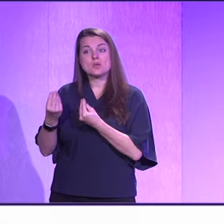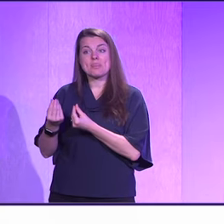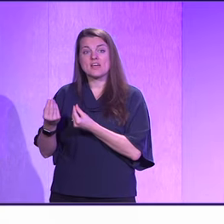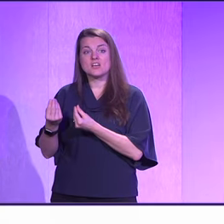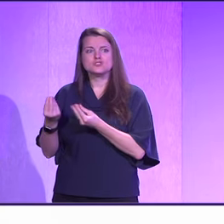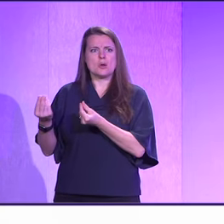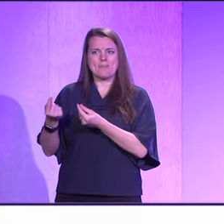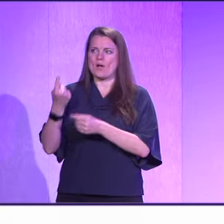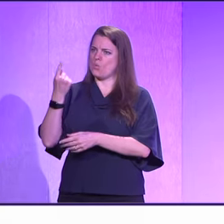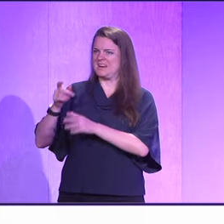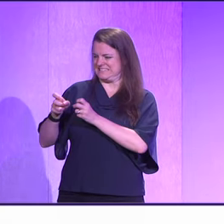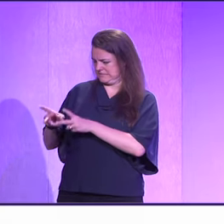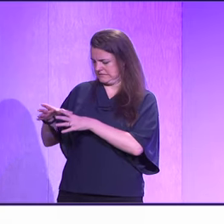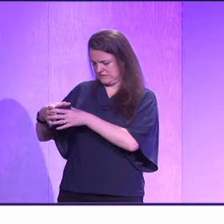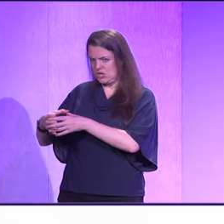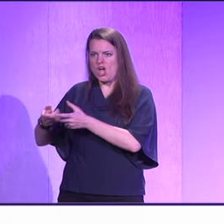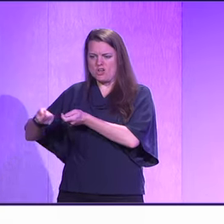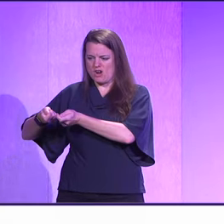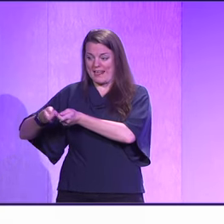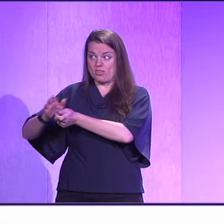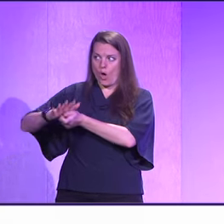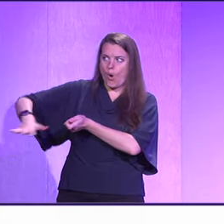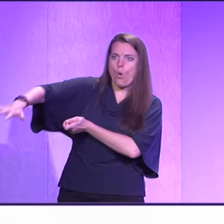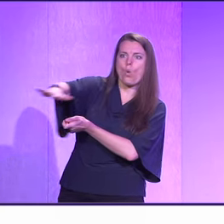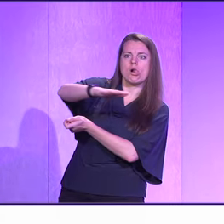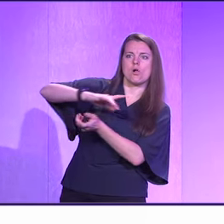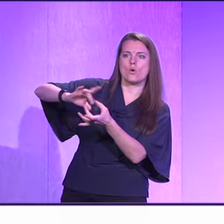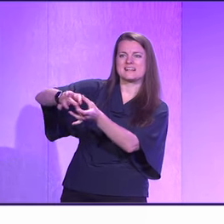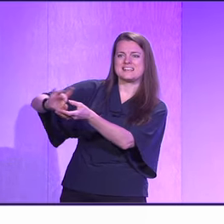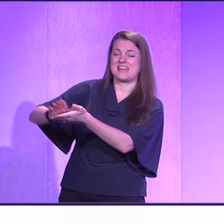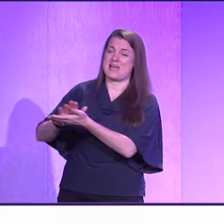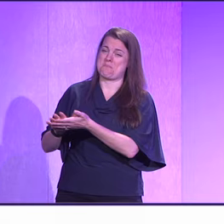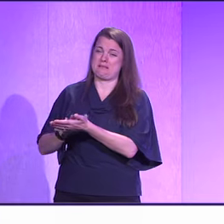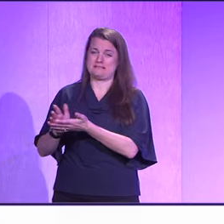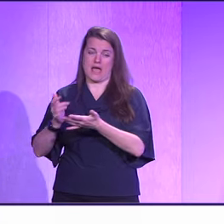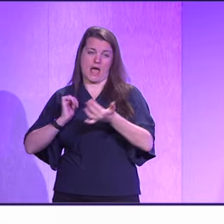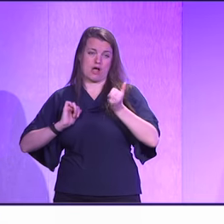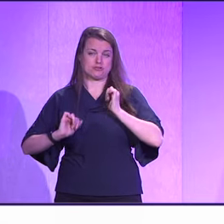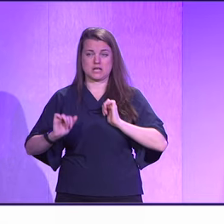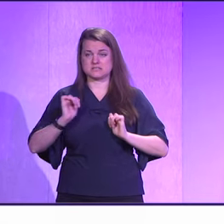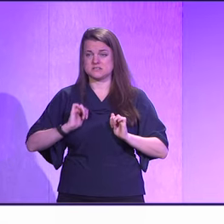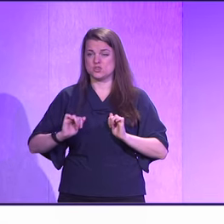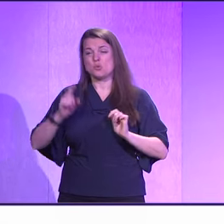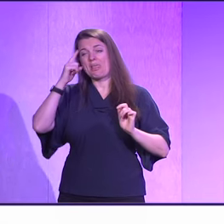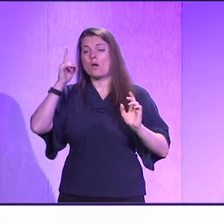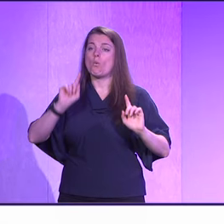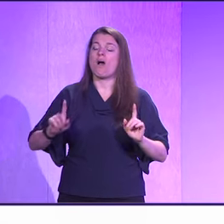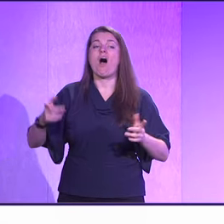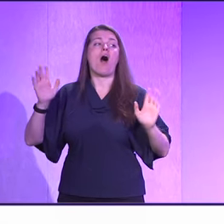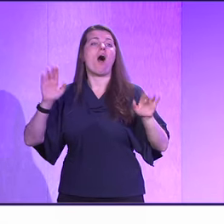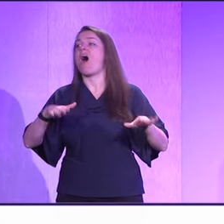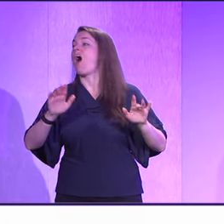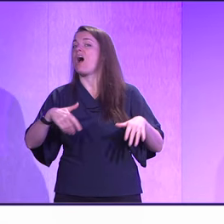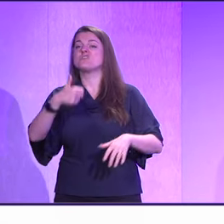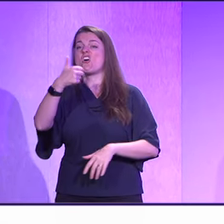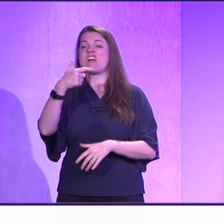something's running your entire organization, it's just sheer arrogance as an admin to think that it's okay that you have